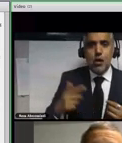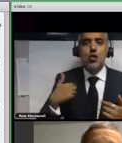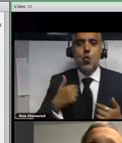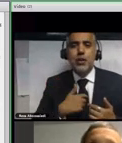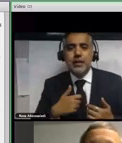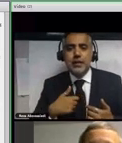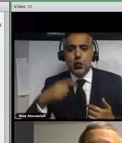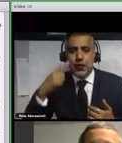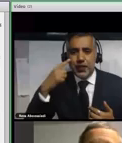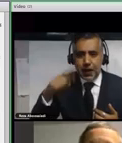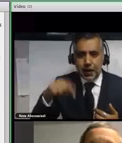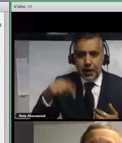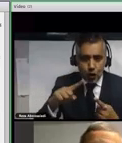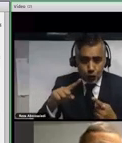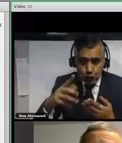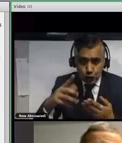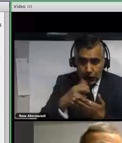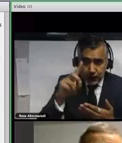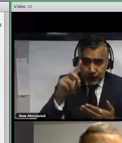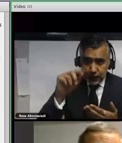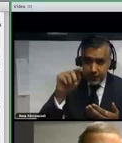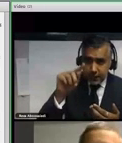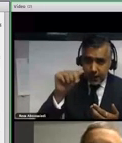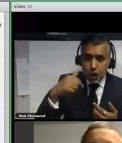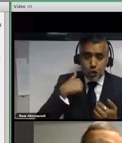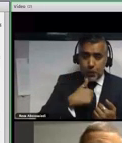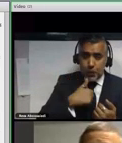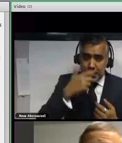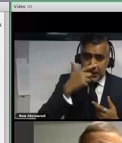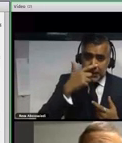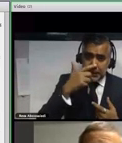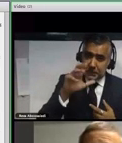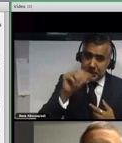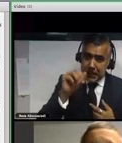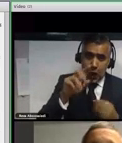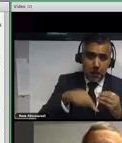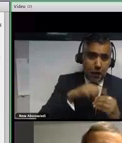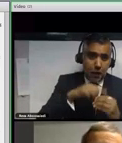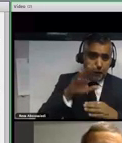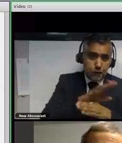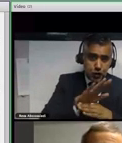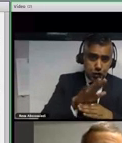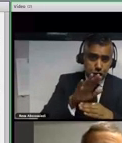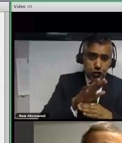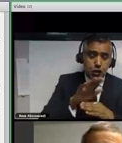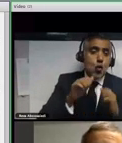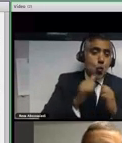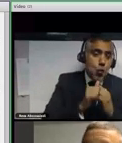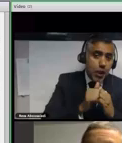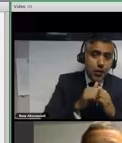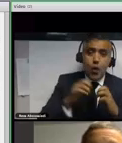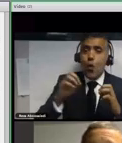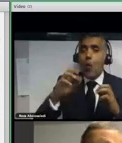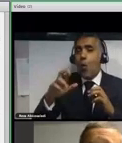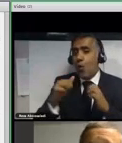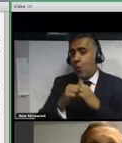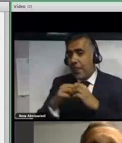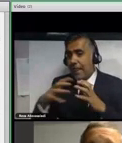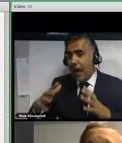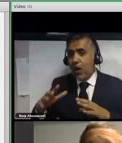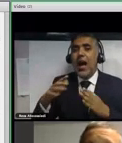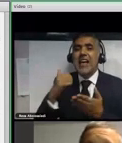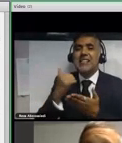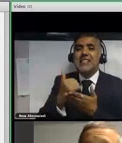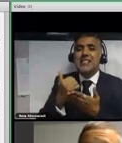to think about, when we're collecting the data, do we care about people's functioning with their assisted devices or without their assisted devices? Depending